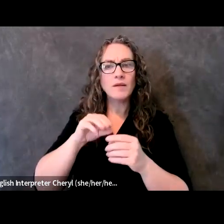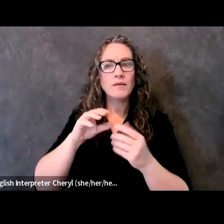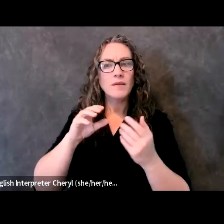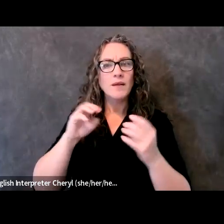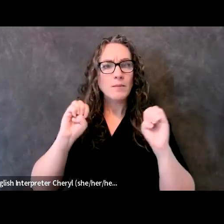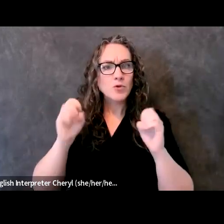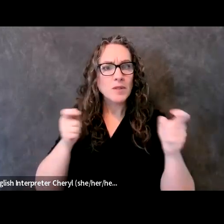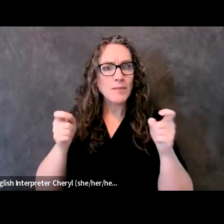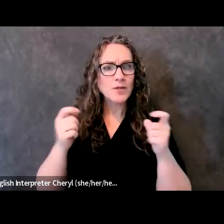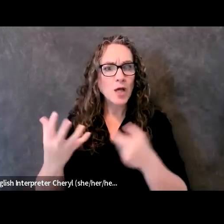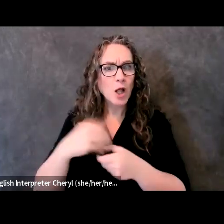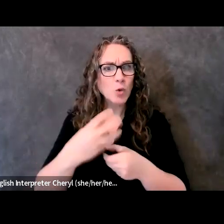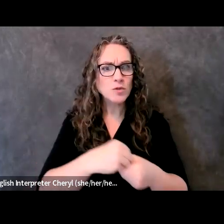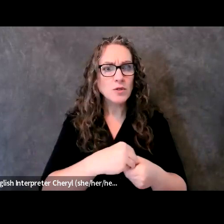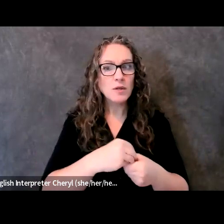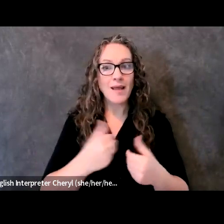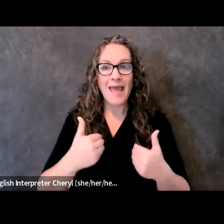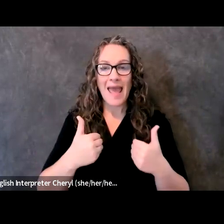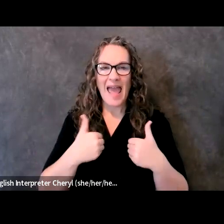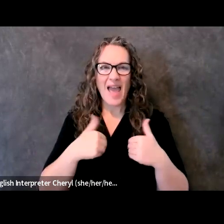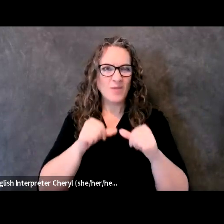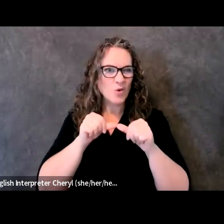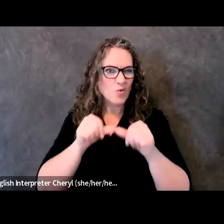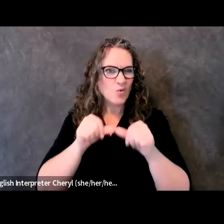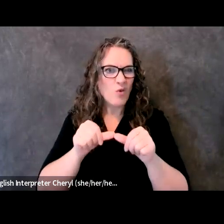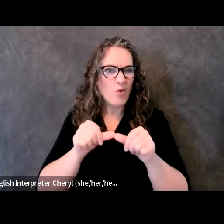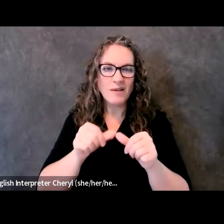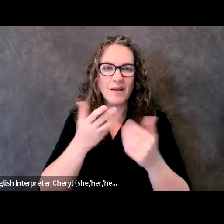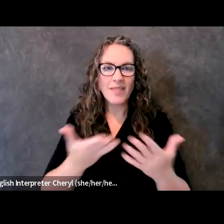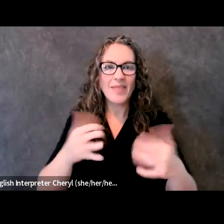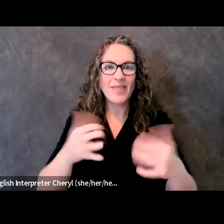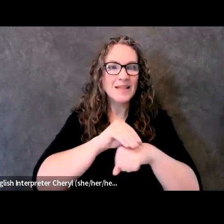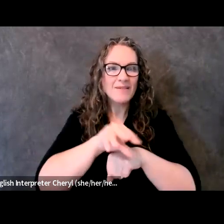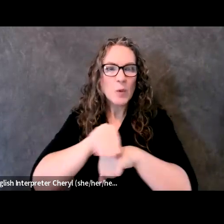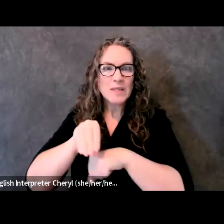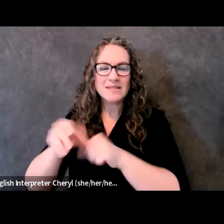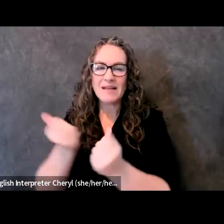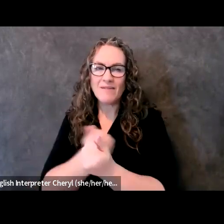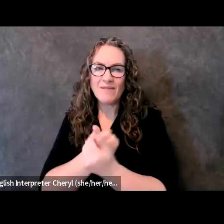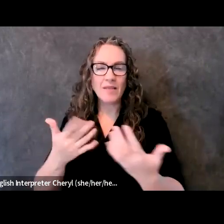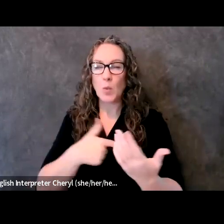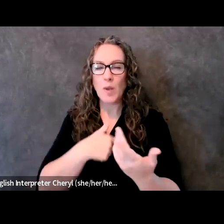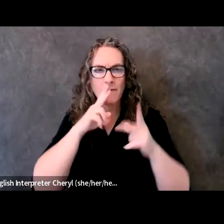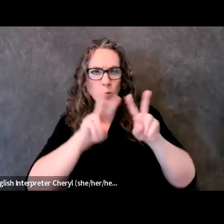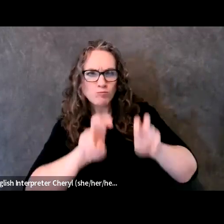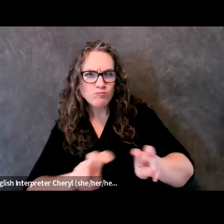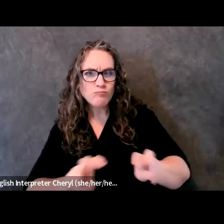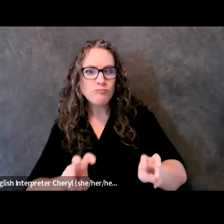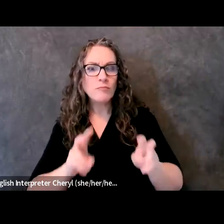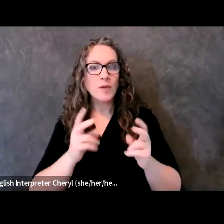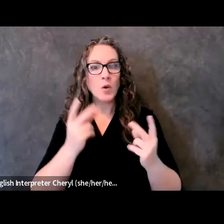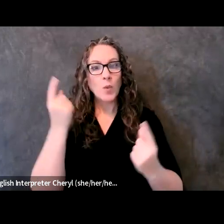recognize that there are chronic influencers that need to be considered as we look at the inclusive,